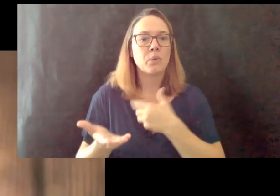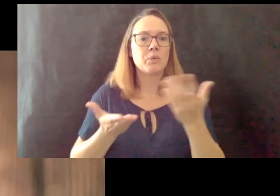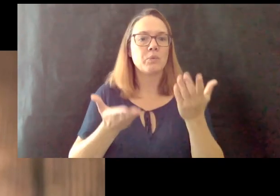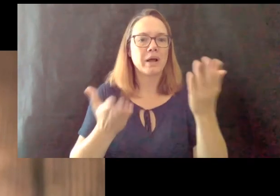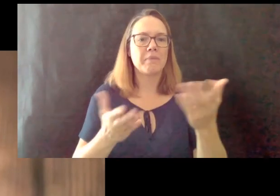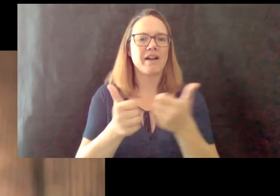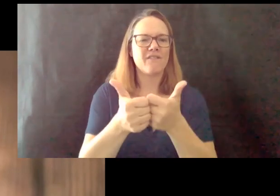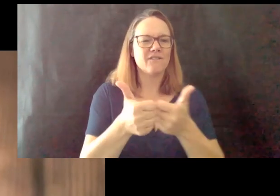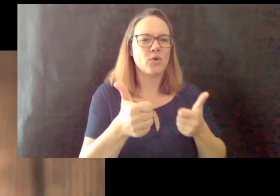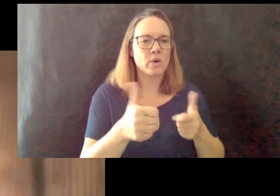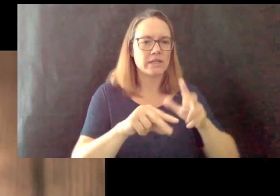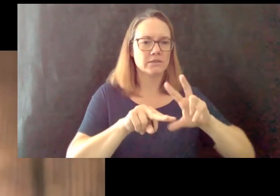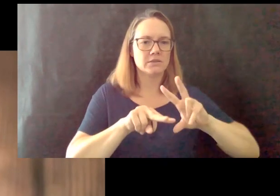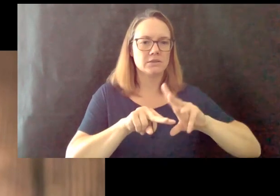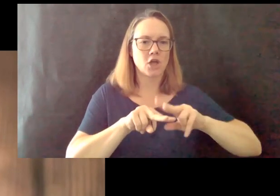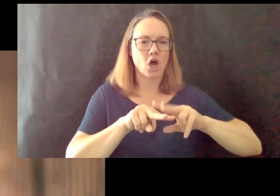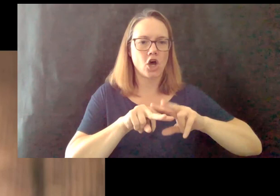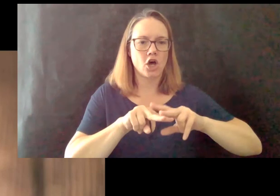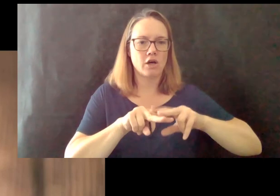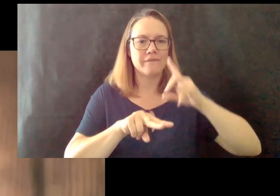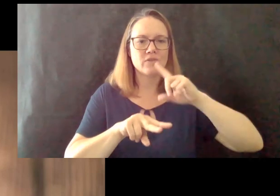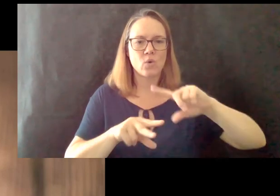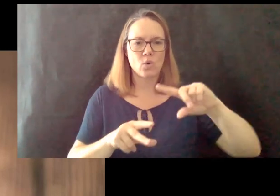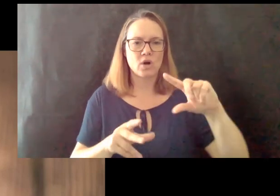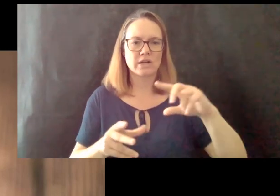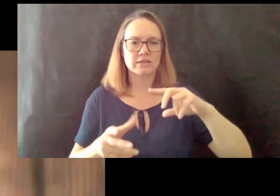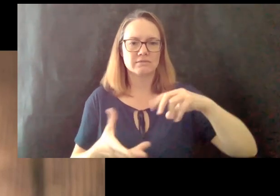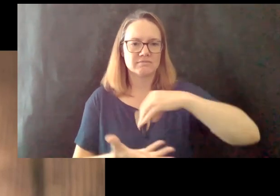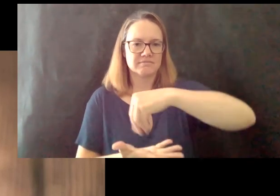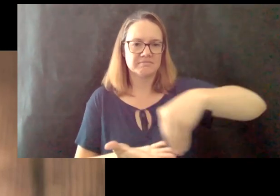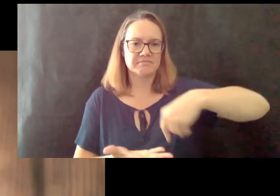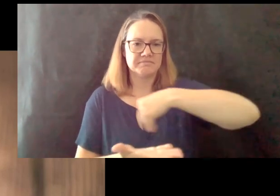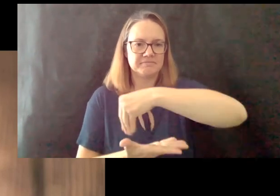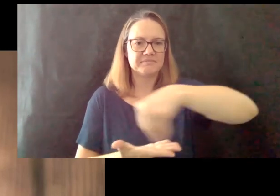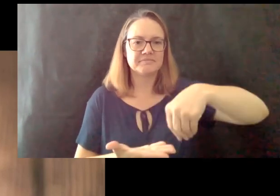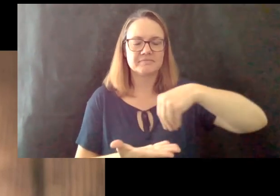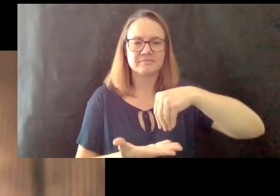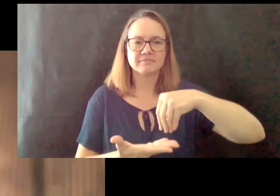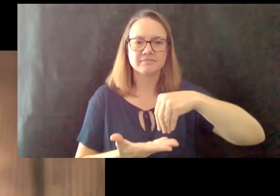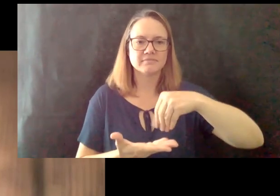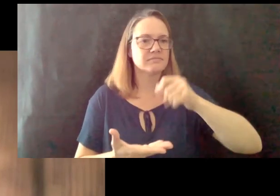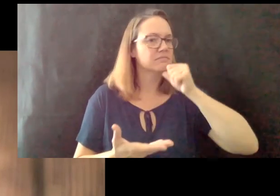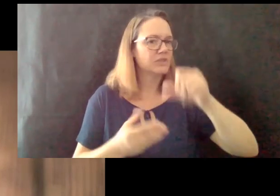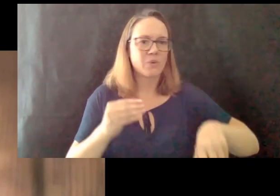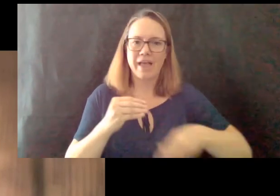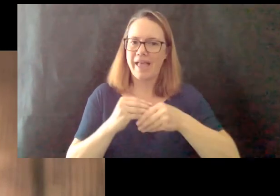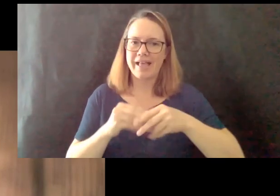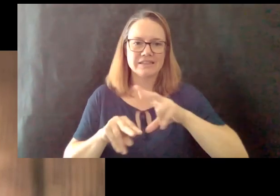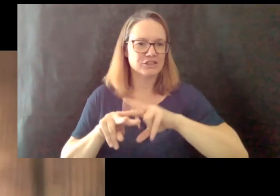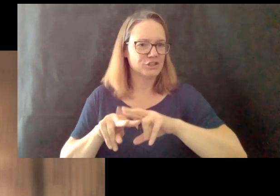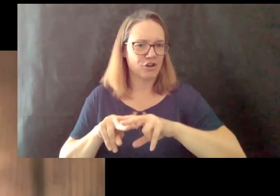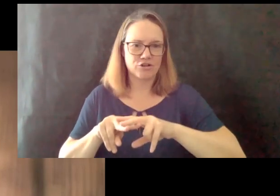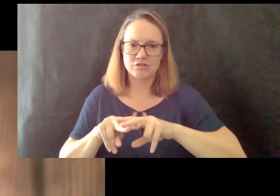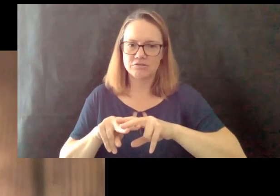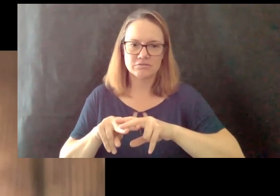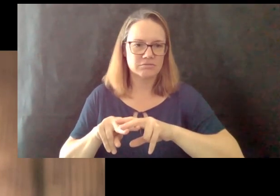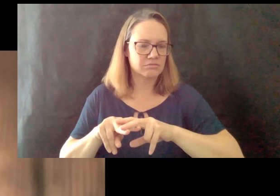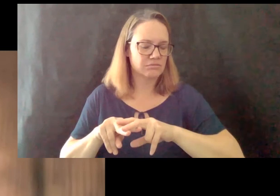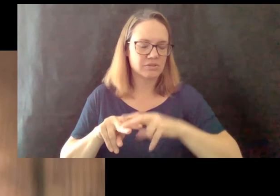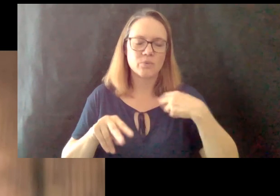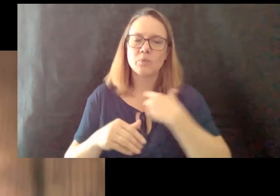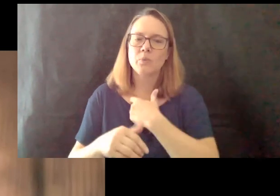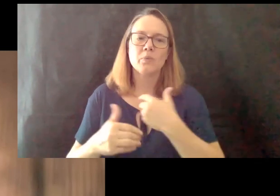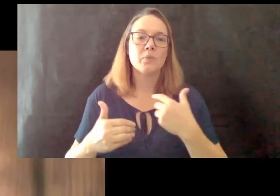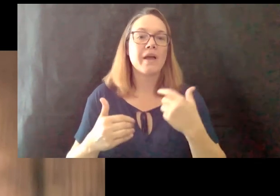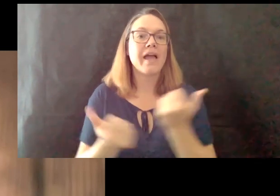We tend to recommend avoiding salt as a seasoning. Too much salt. I wouldn't add salt